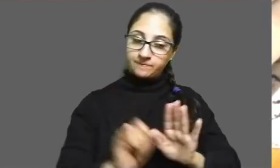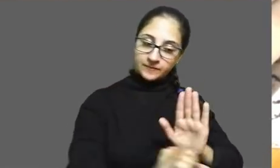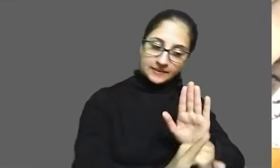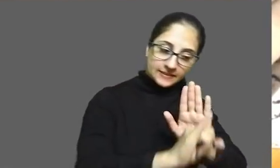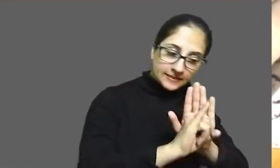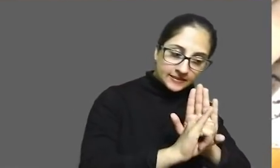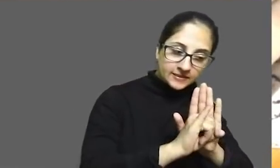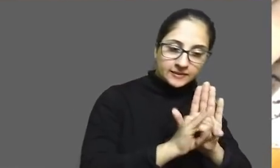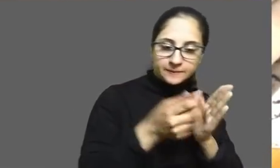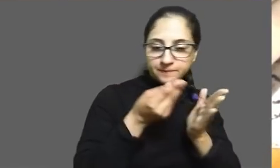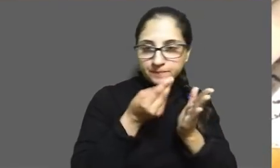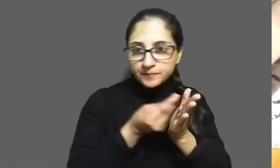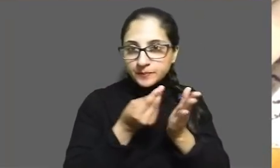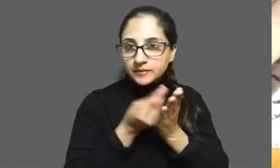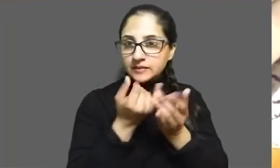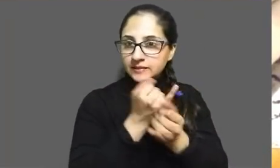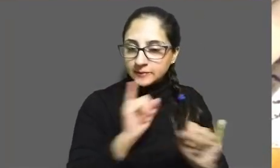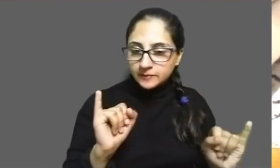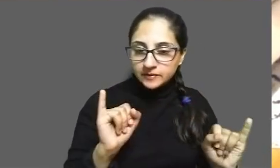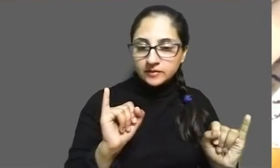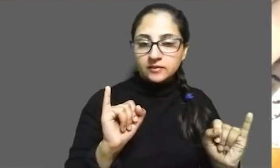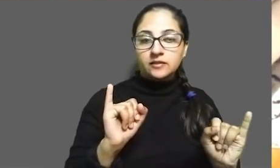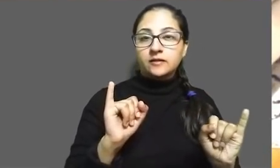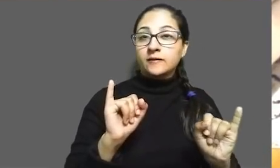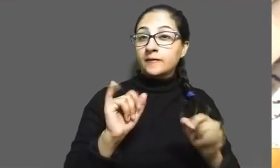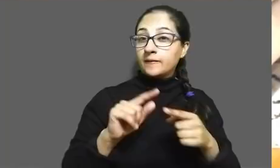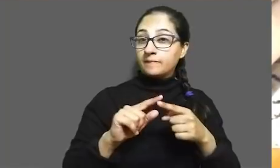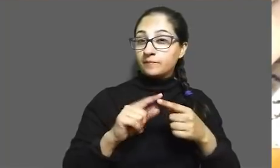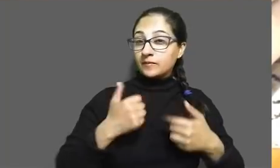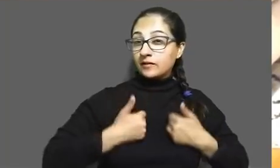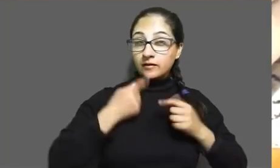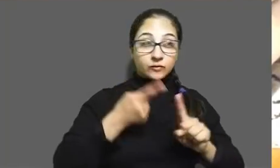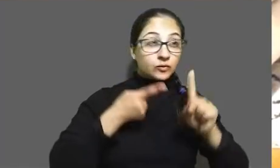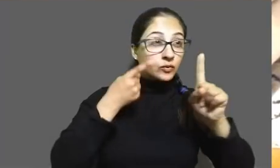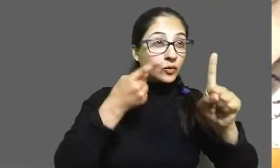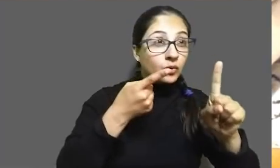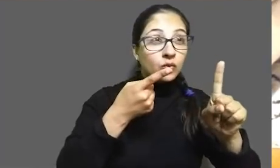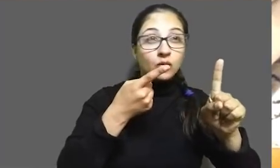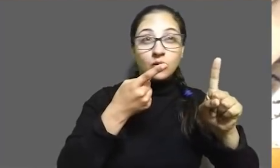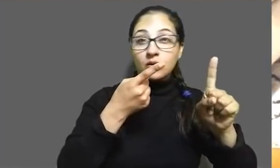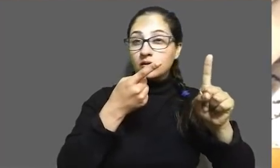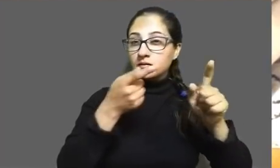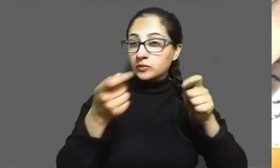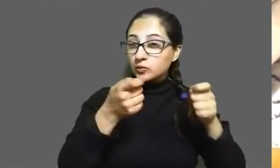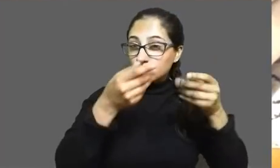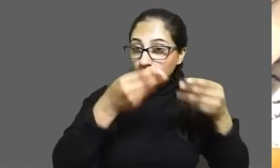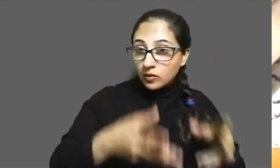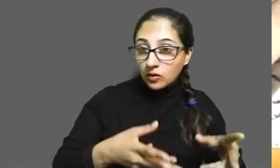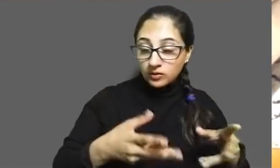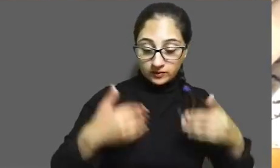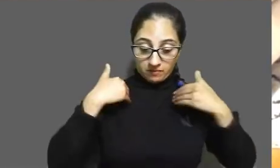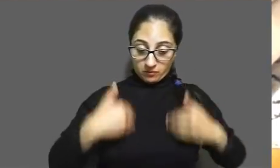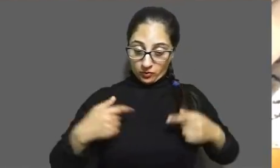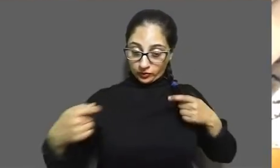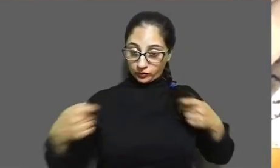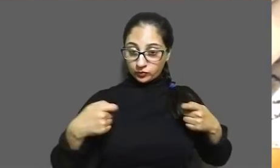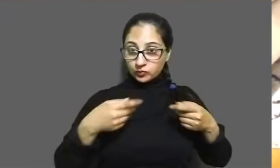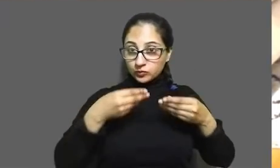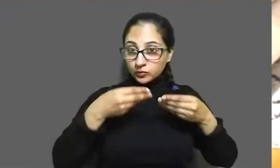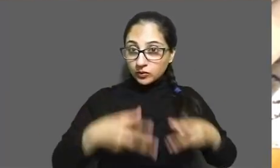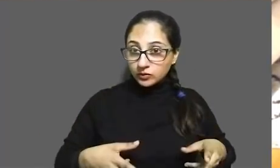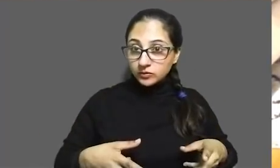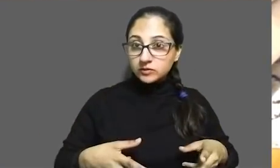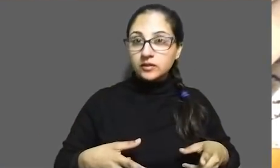of purpose, loss of control over my body, loss of self-esteem. Yet here I am today with God's